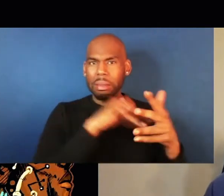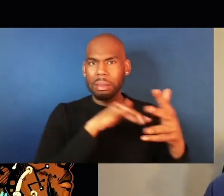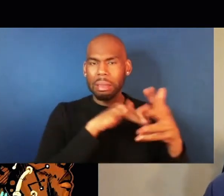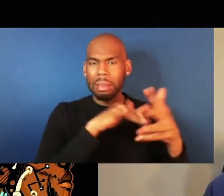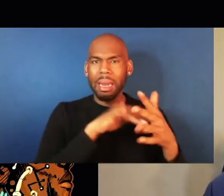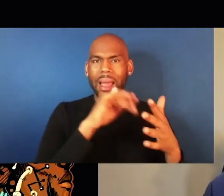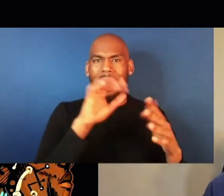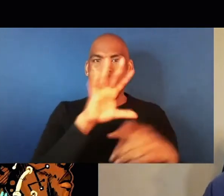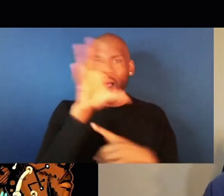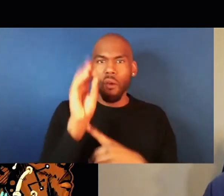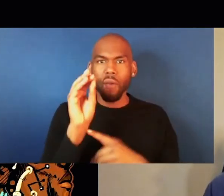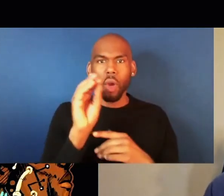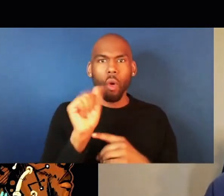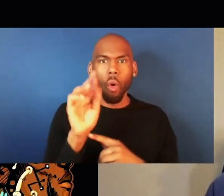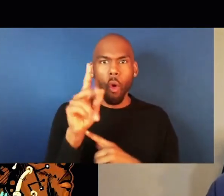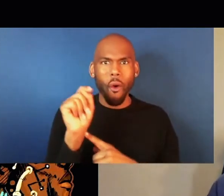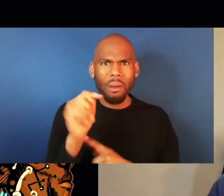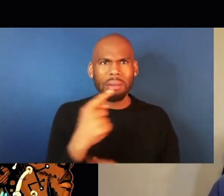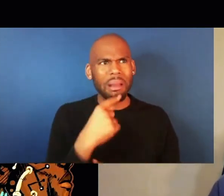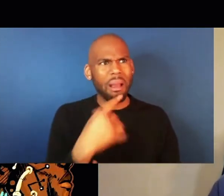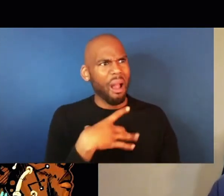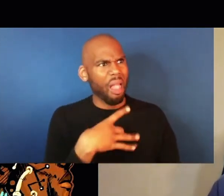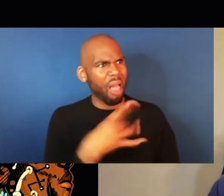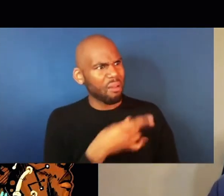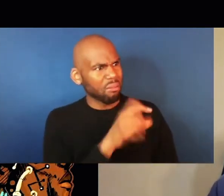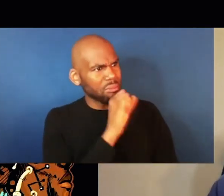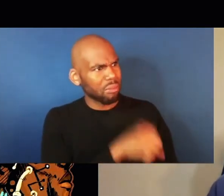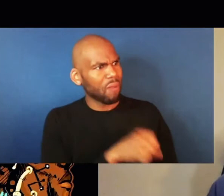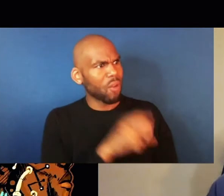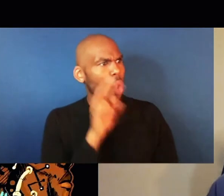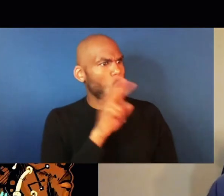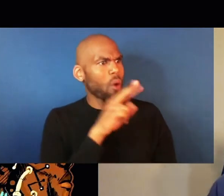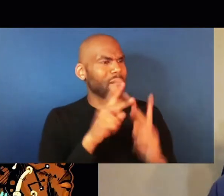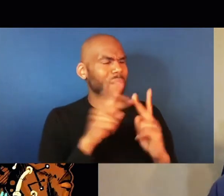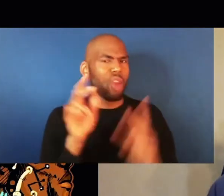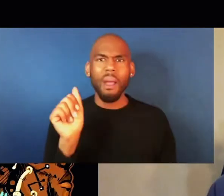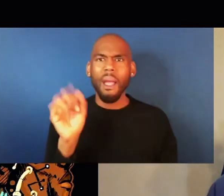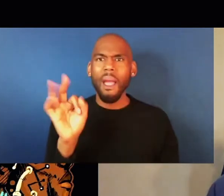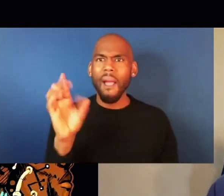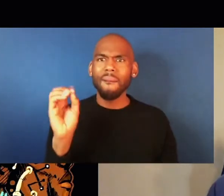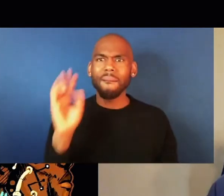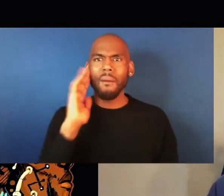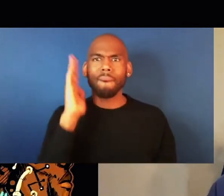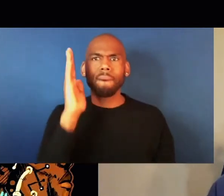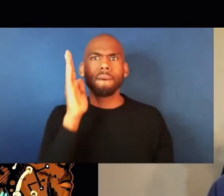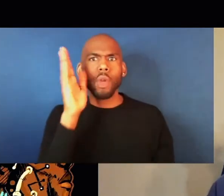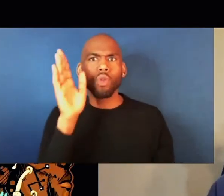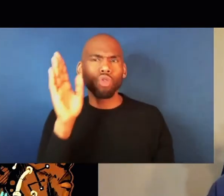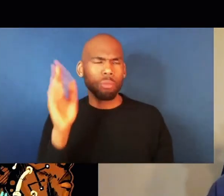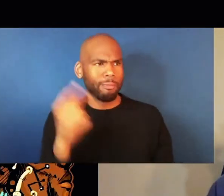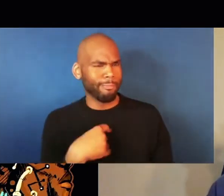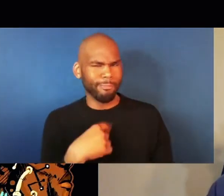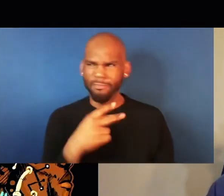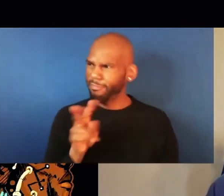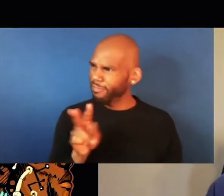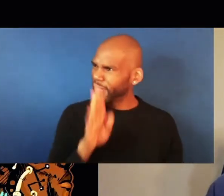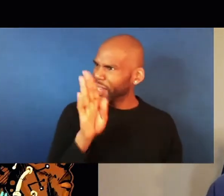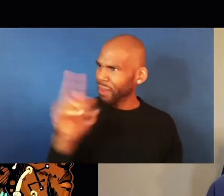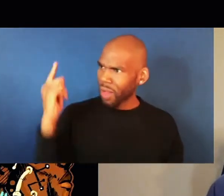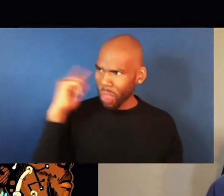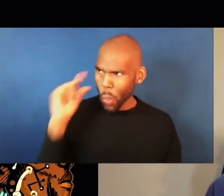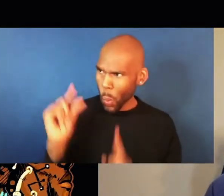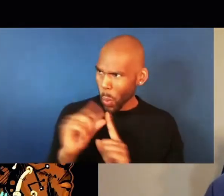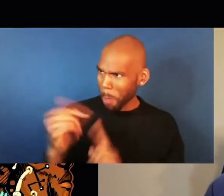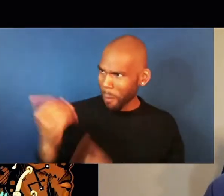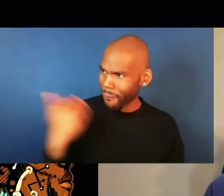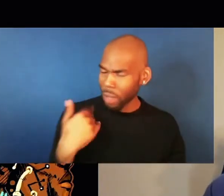studies African art said, "Hey, I love these. They look very Afrofuturist," right? And I was like, okay, I never heard of that term before.